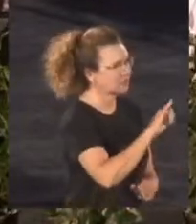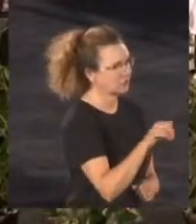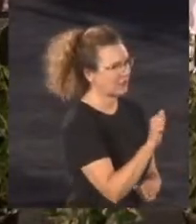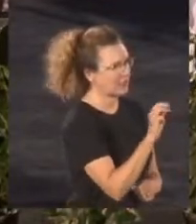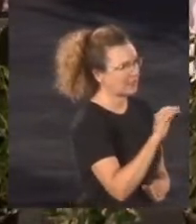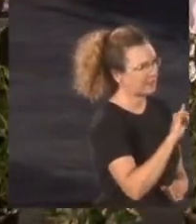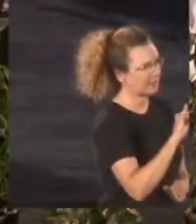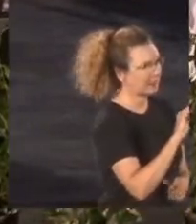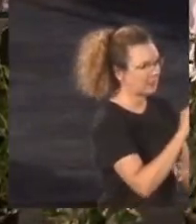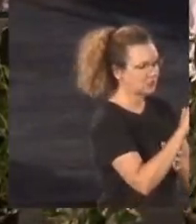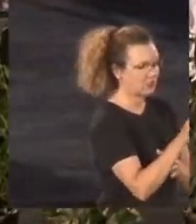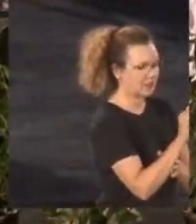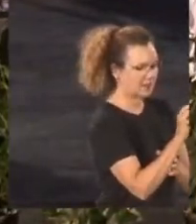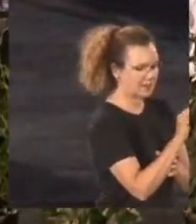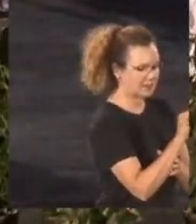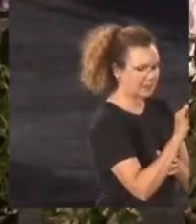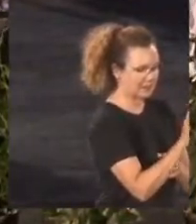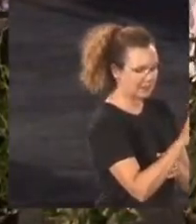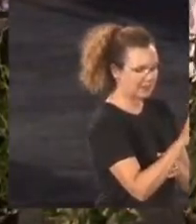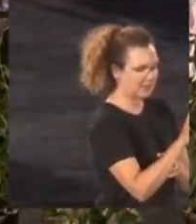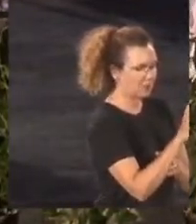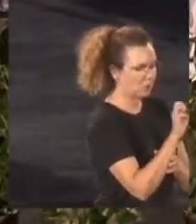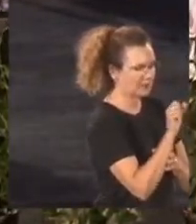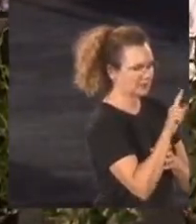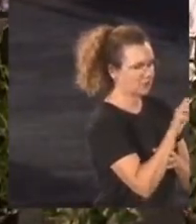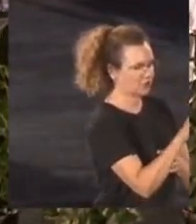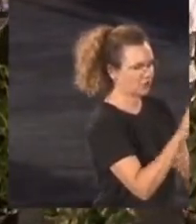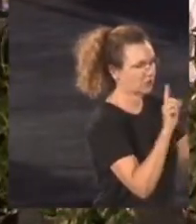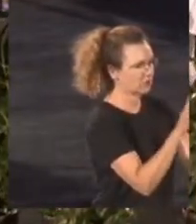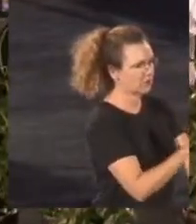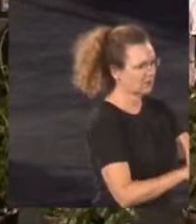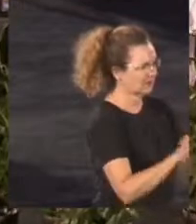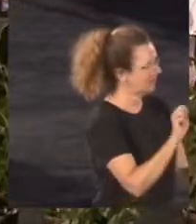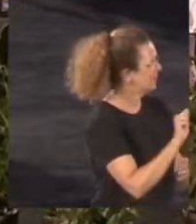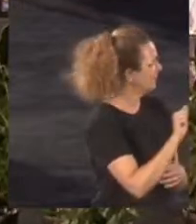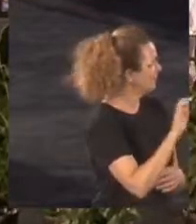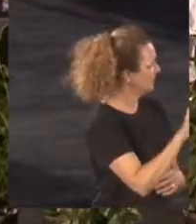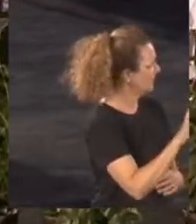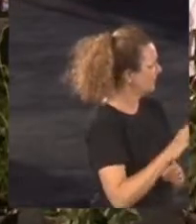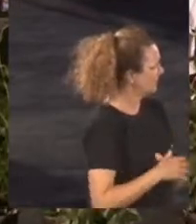Jamie M. Weschler will be attending San Antonio College.